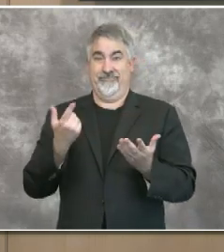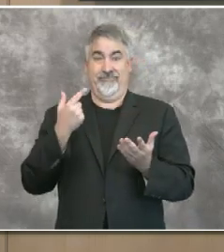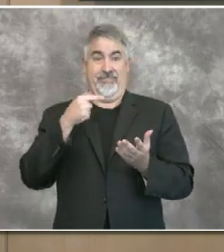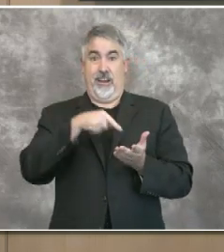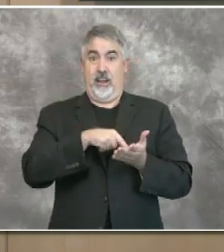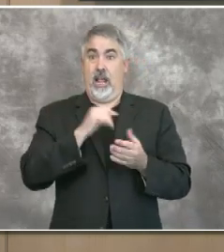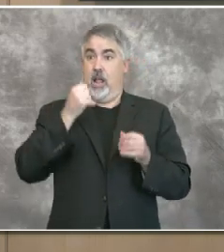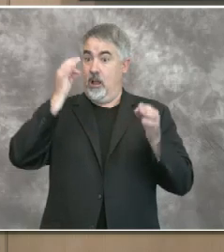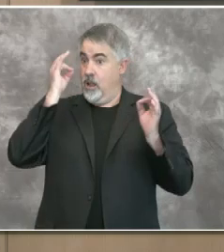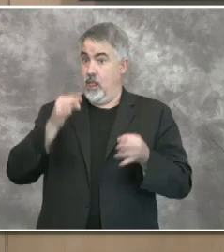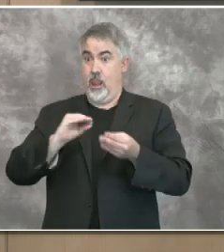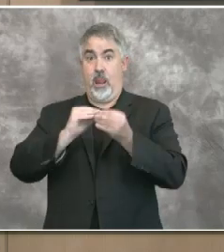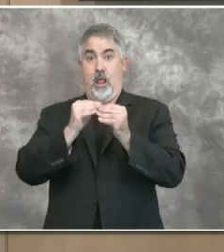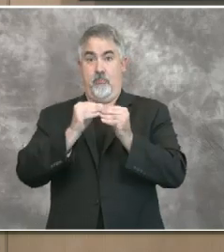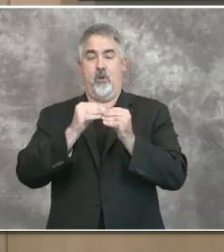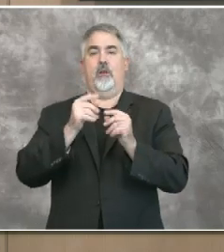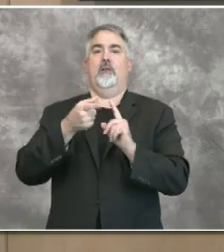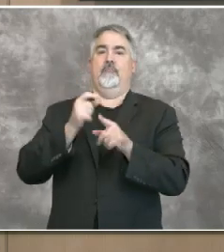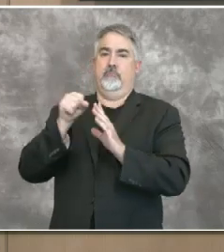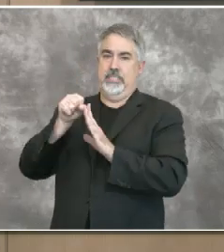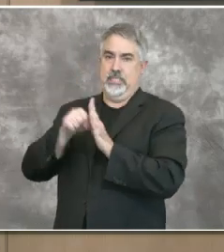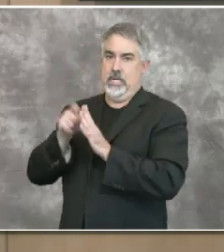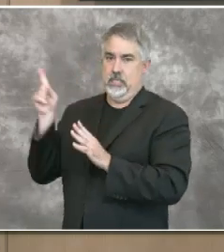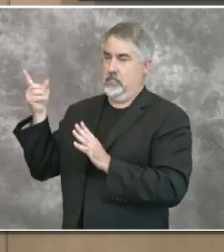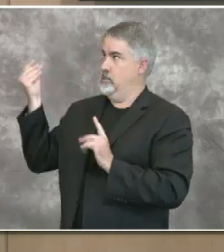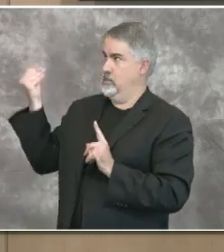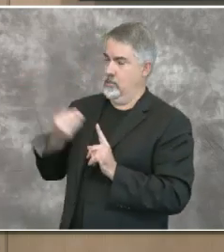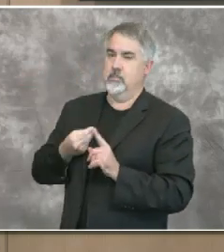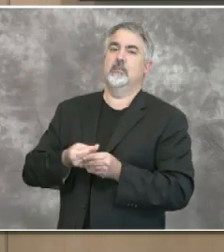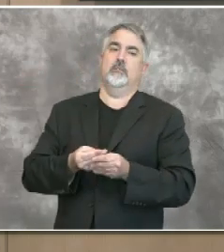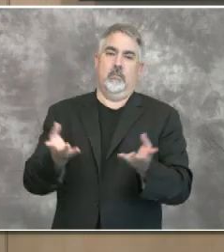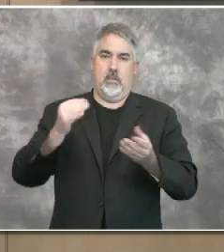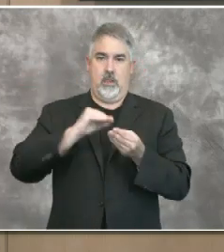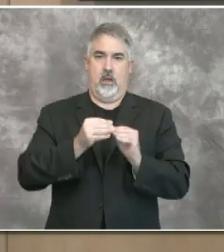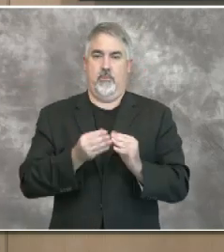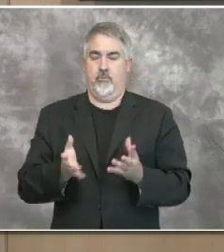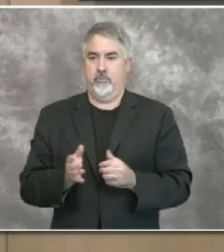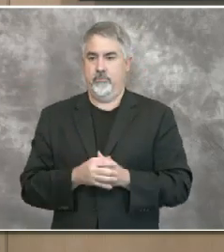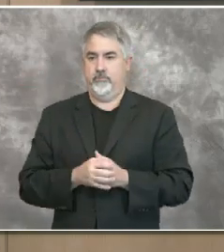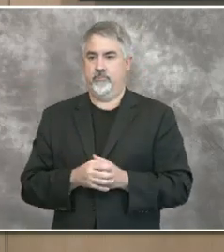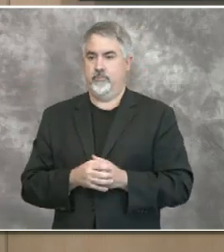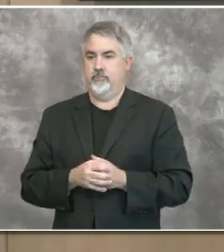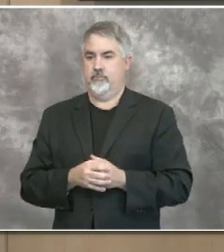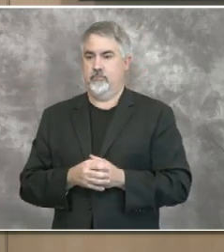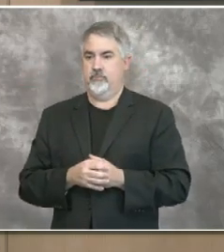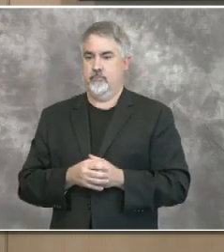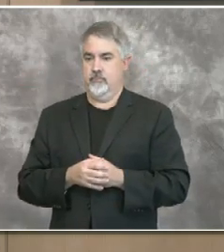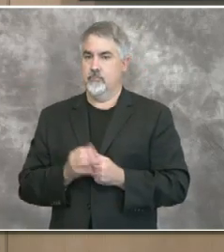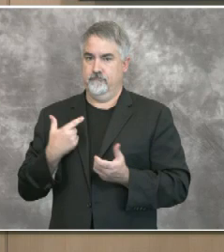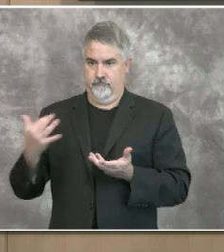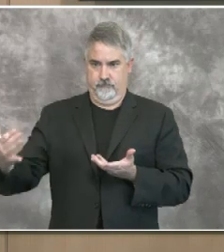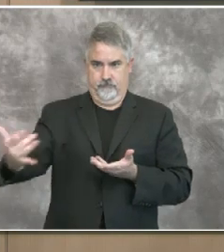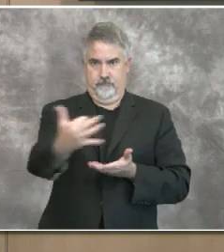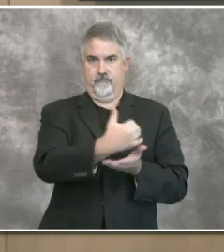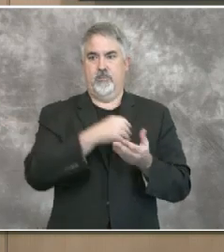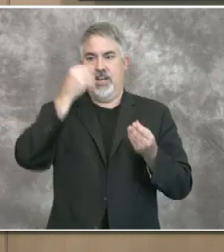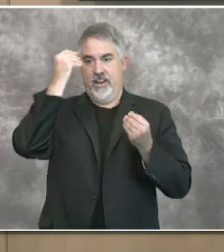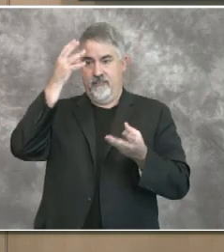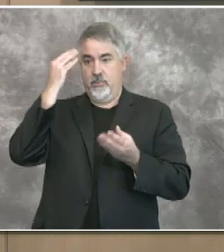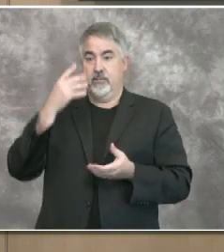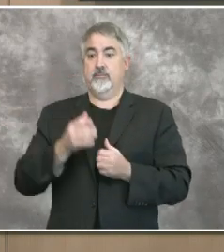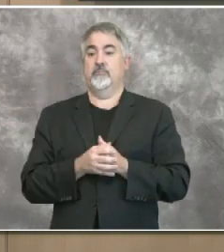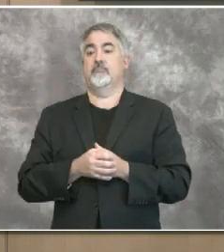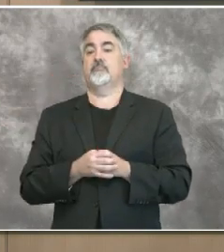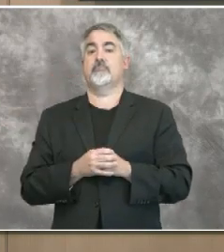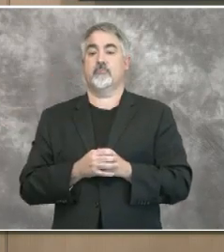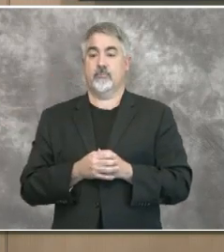anecdotally, we still today will get results that are commercial laboratory based that sometimes are over a week old. And